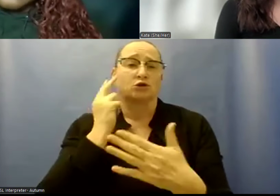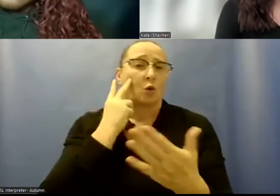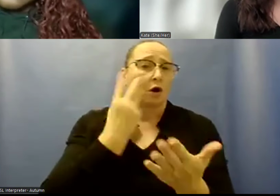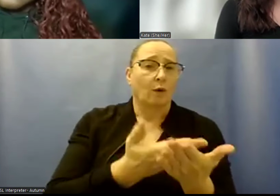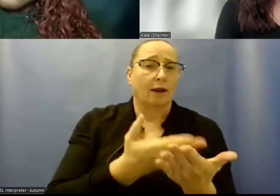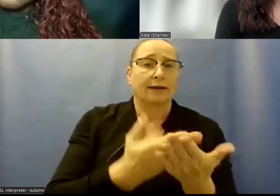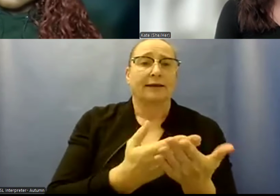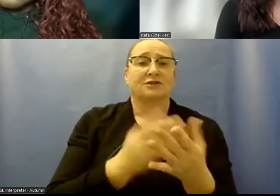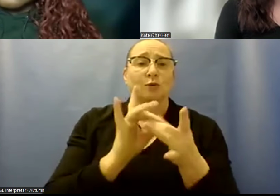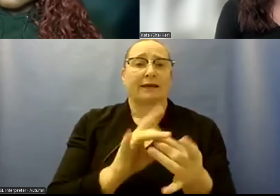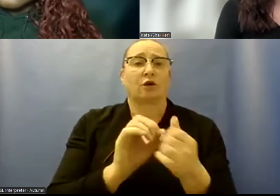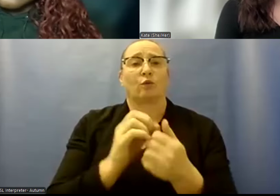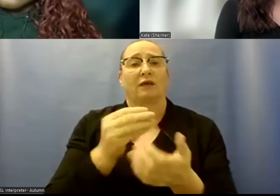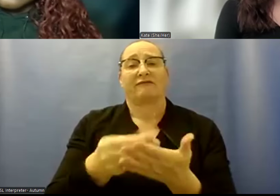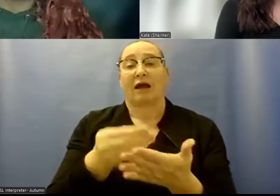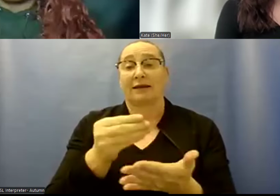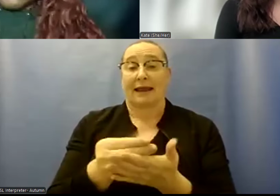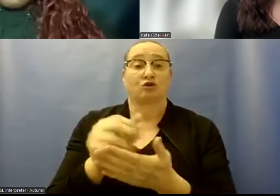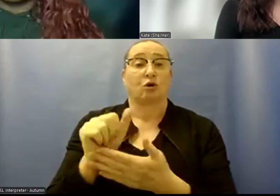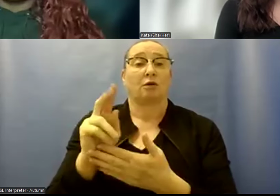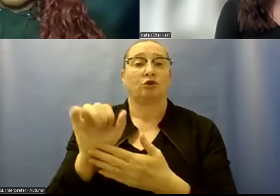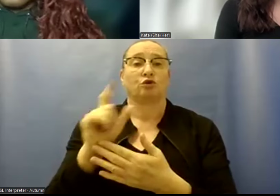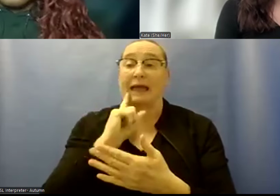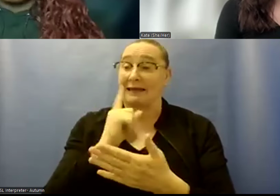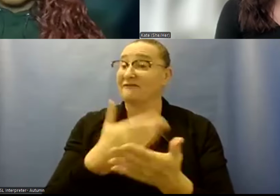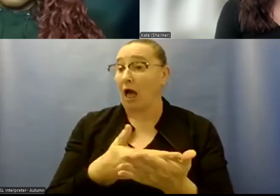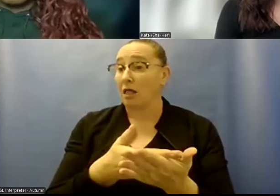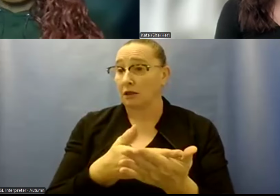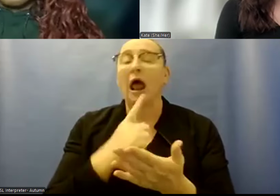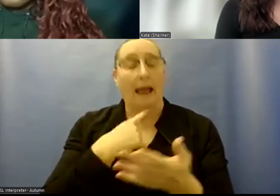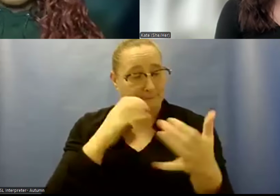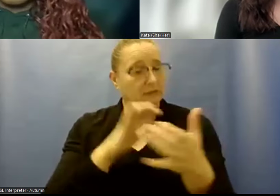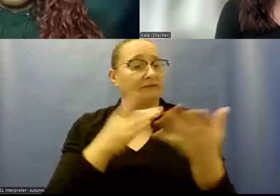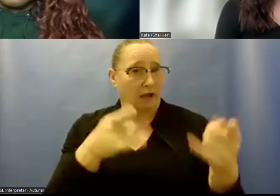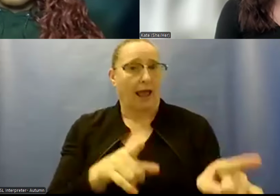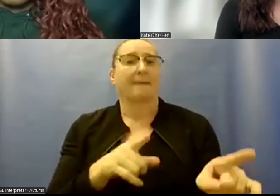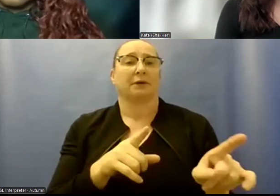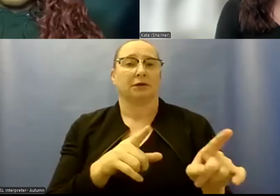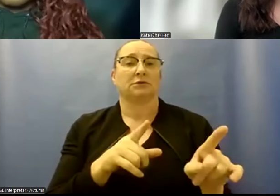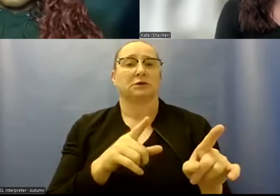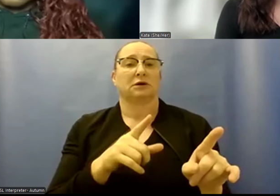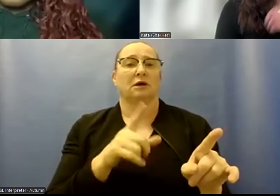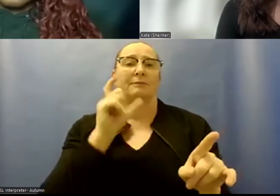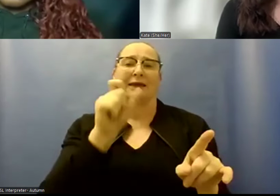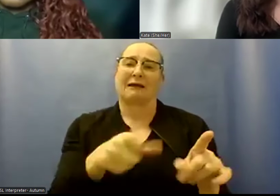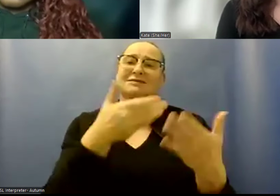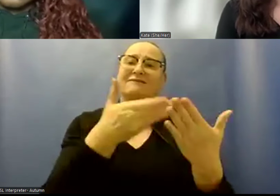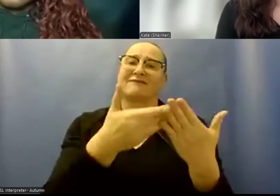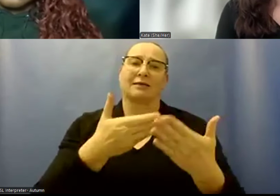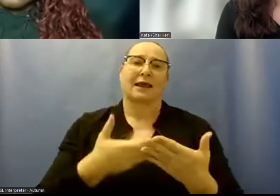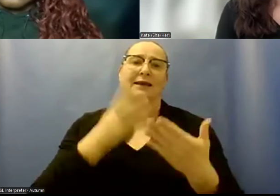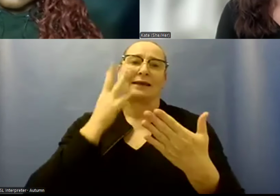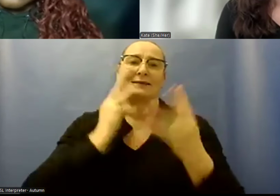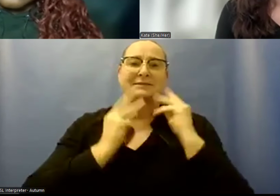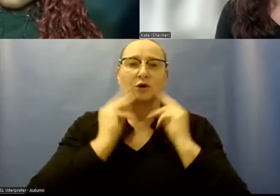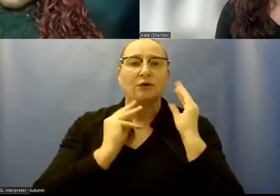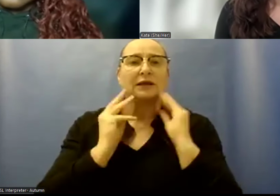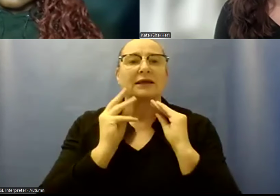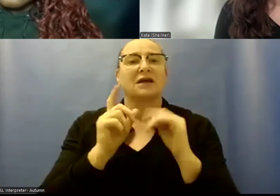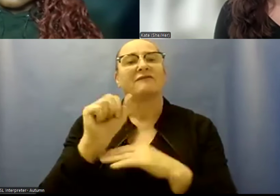financial abuse is valid, and that I do believe it happened. And because validating, experiences of